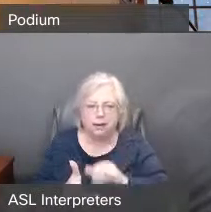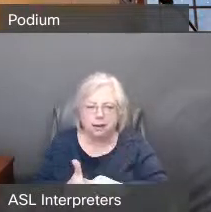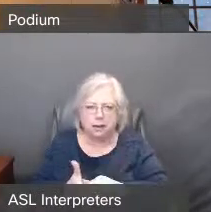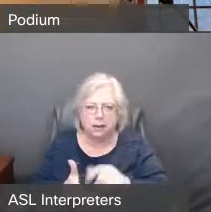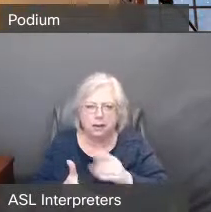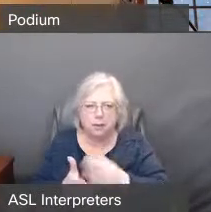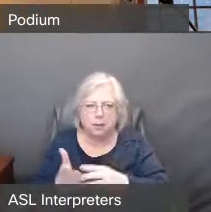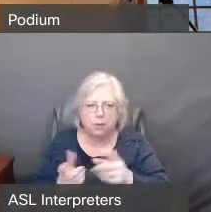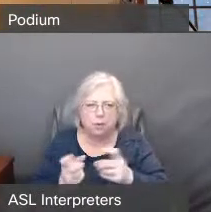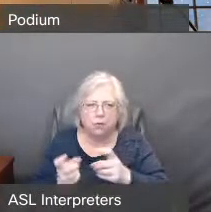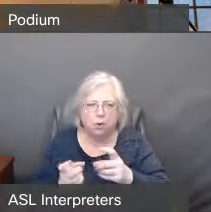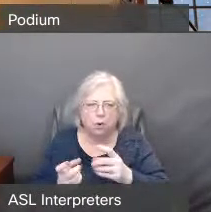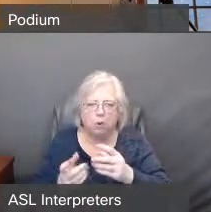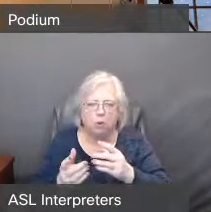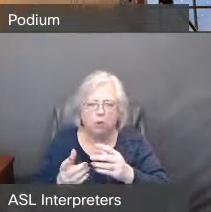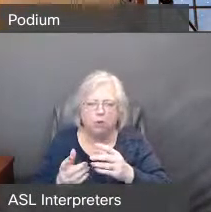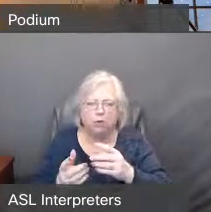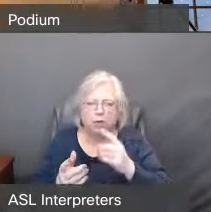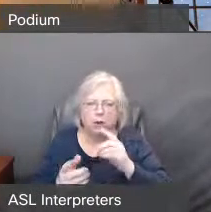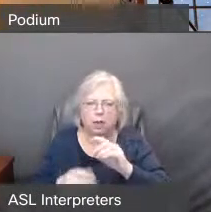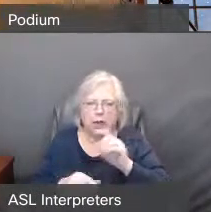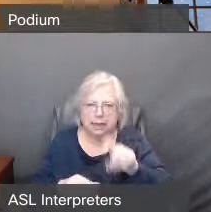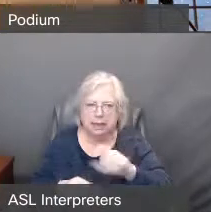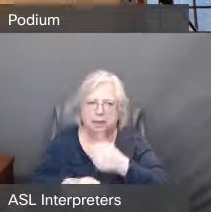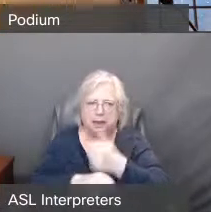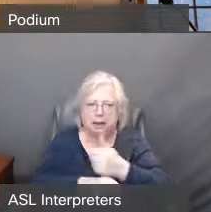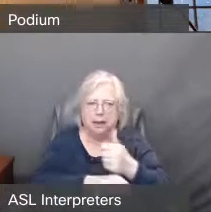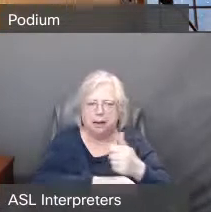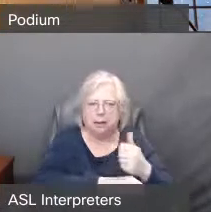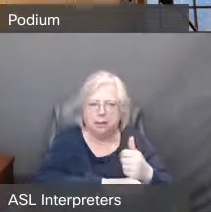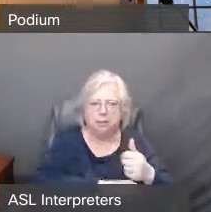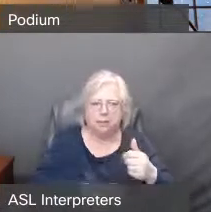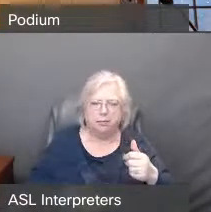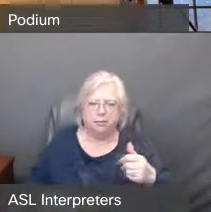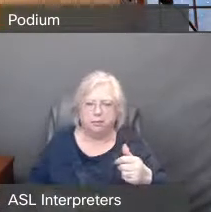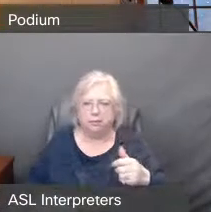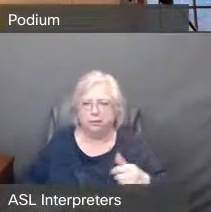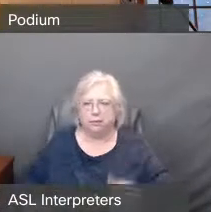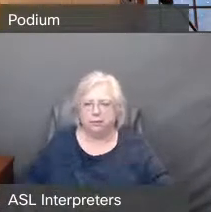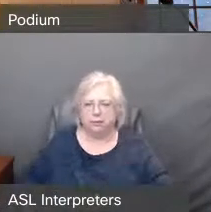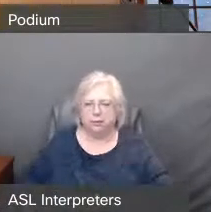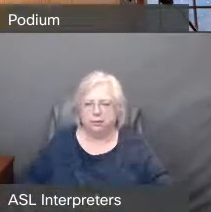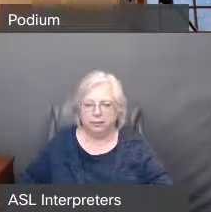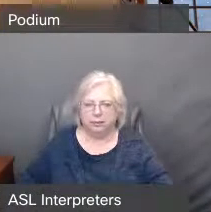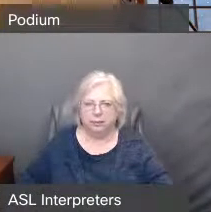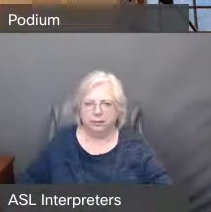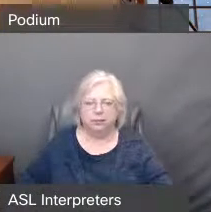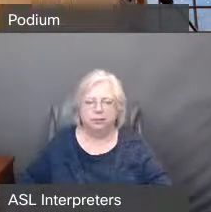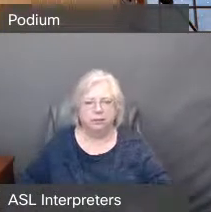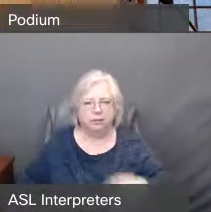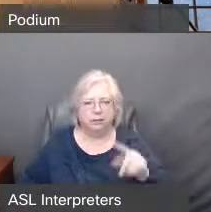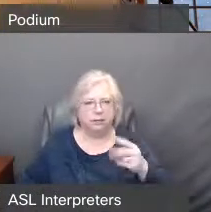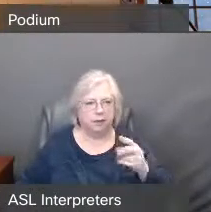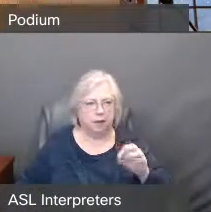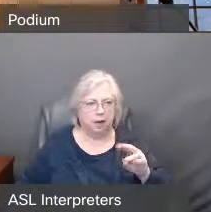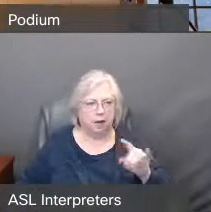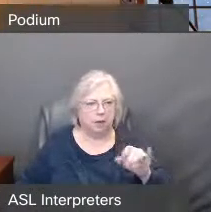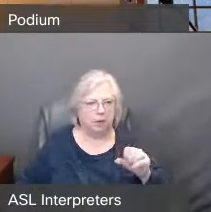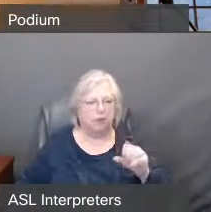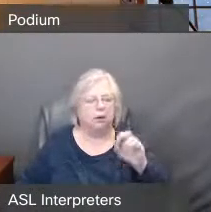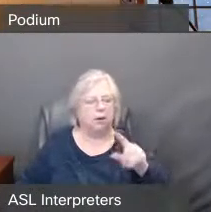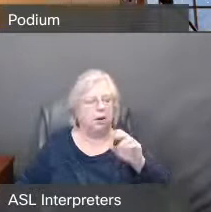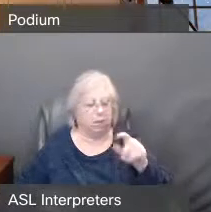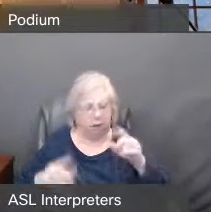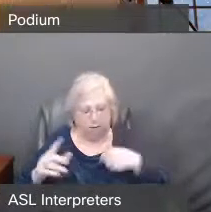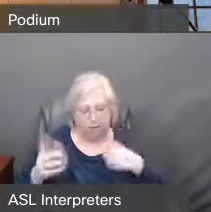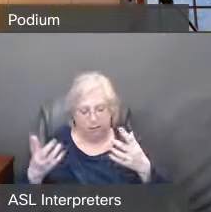in place for what has been placed on site. Okay, so, okay. I just